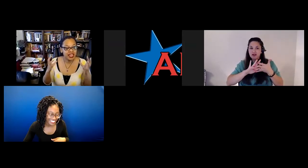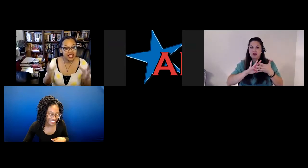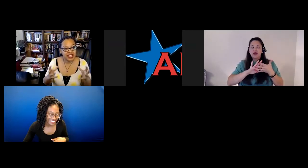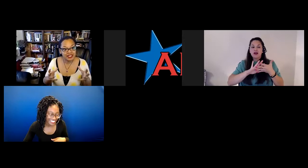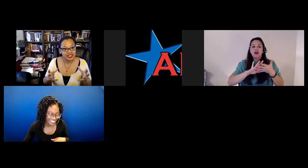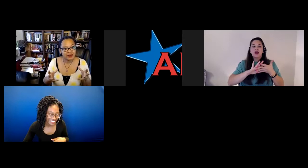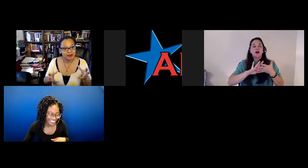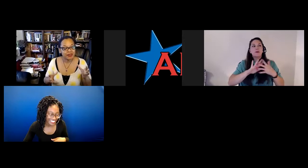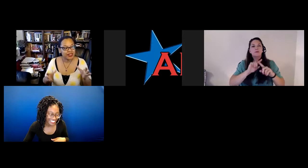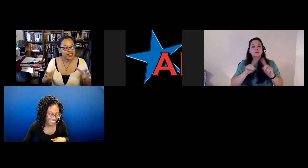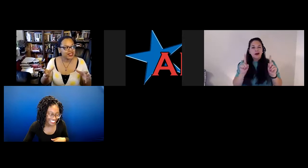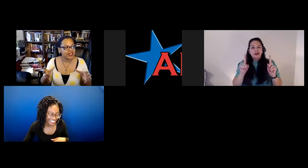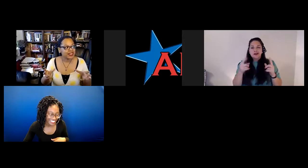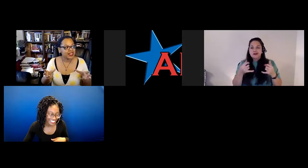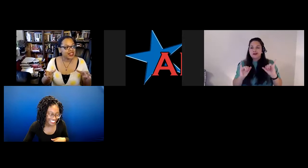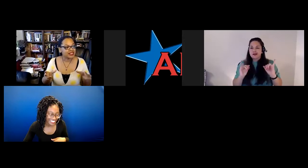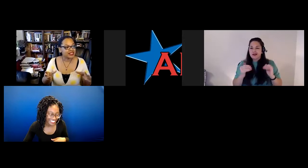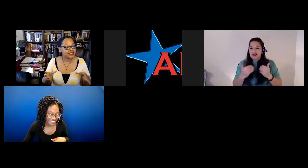it has a